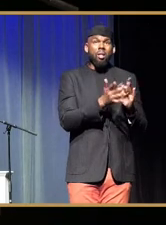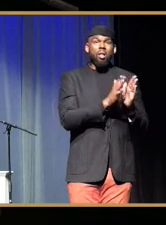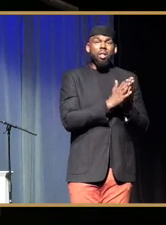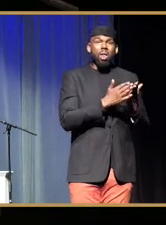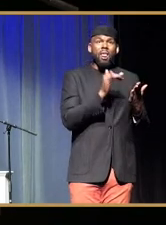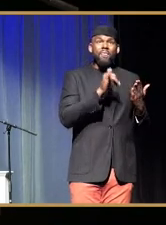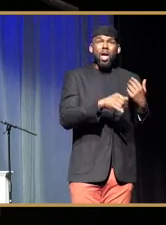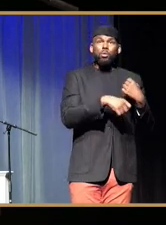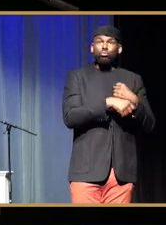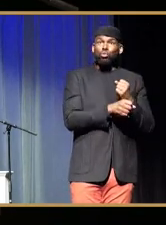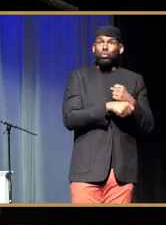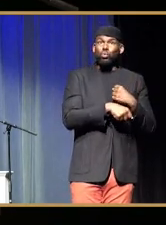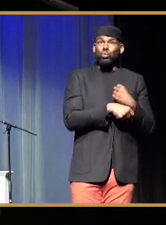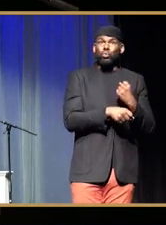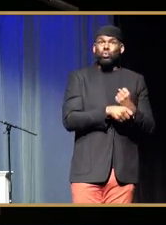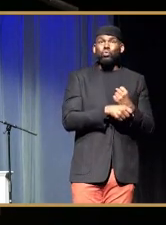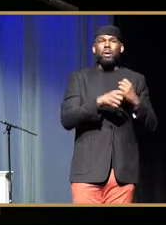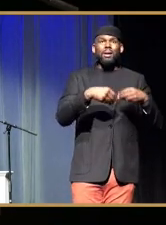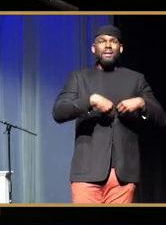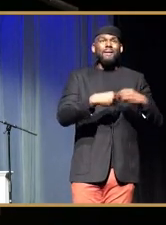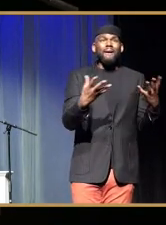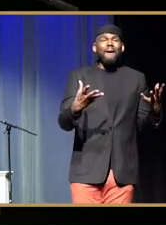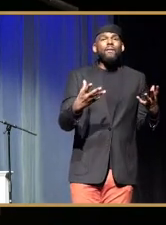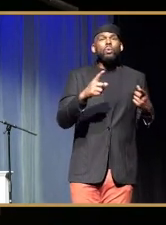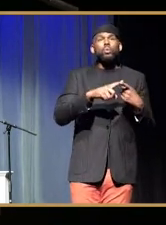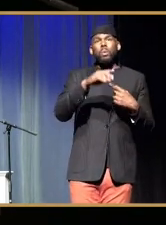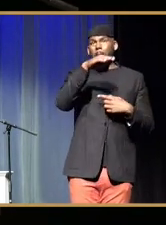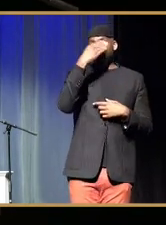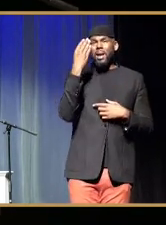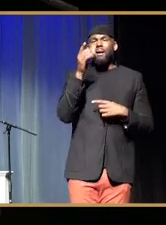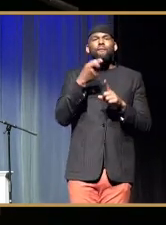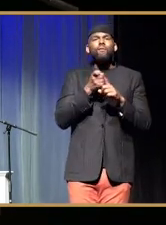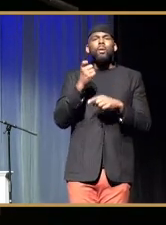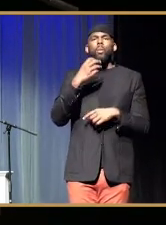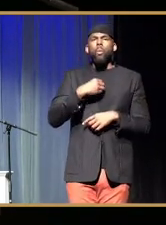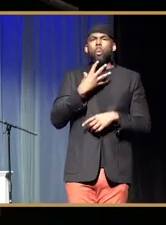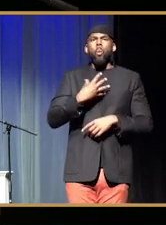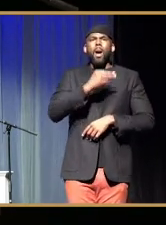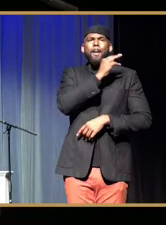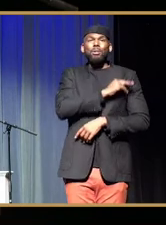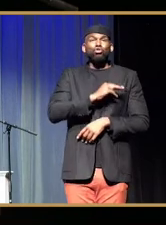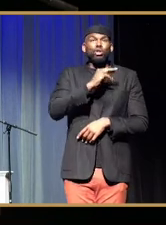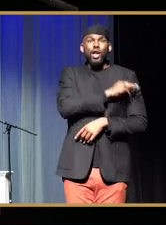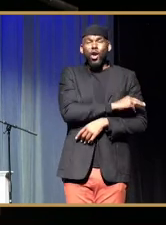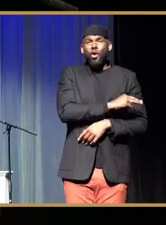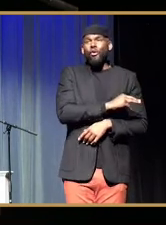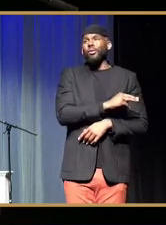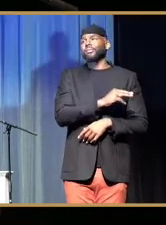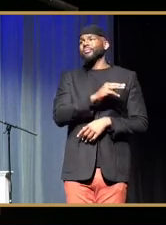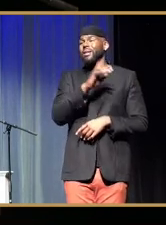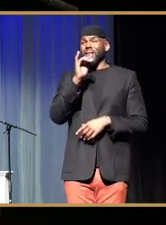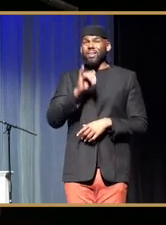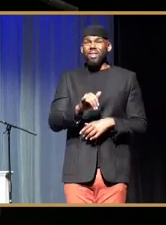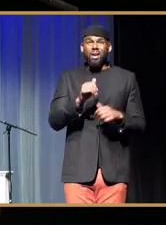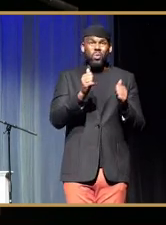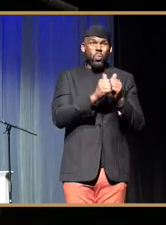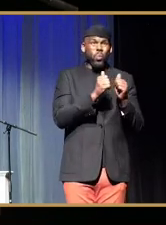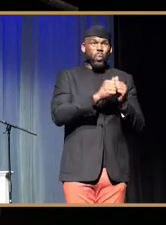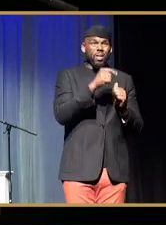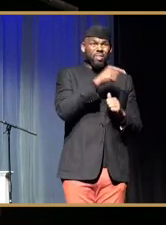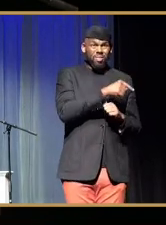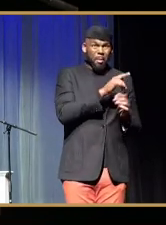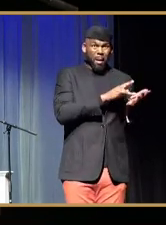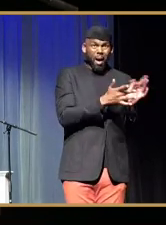produced and given to blacks by white missionaries with all of the liberation passages edited out of it with